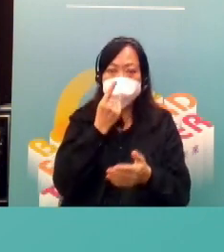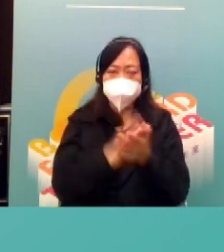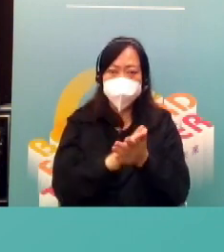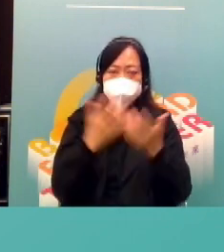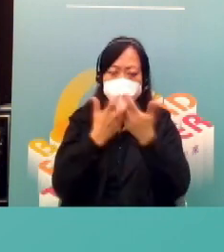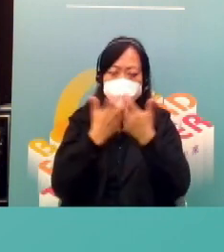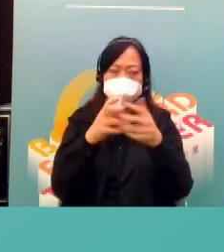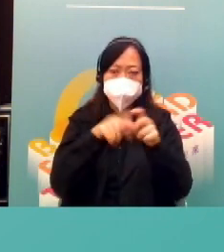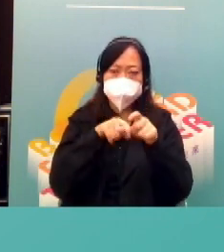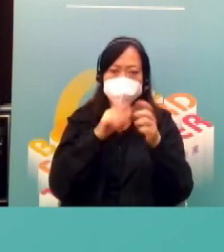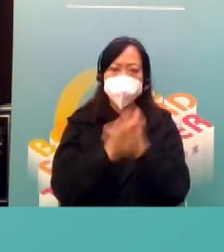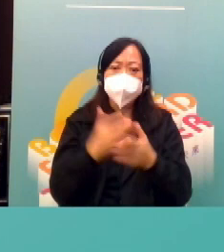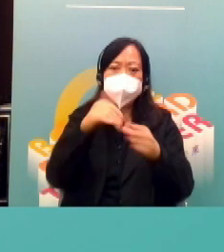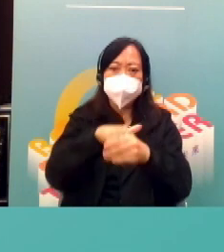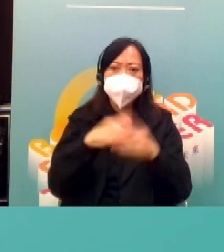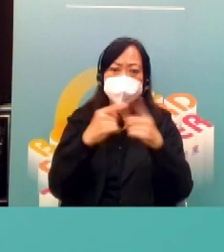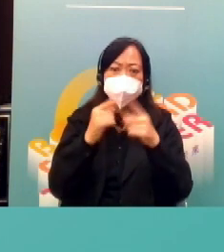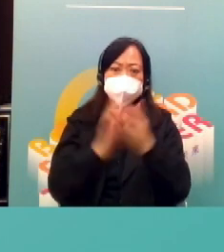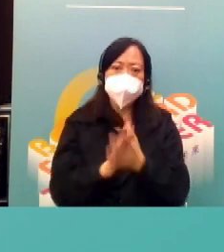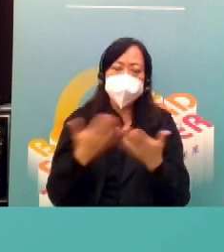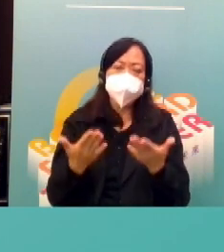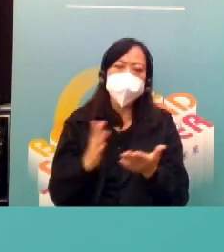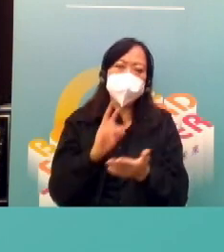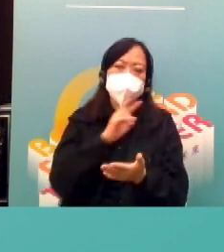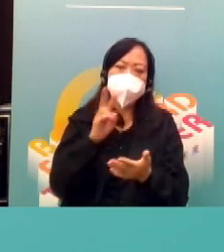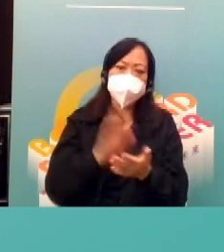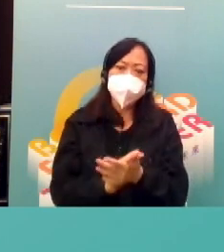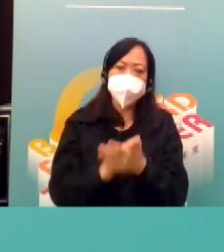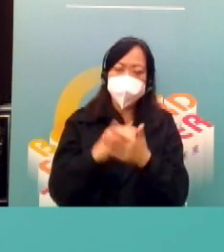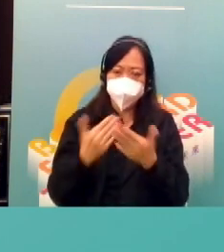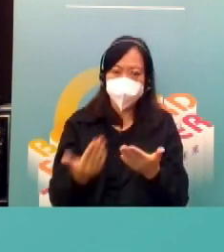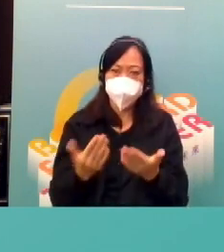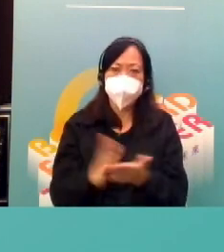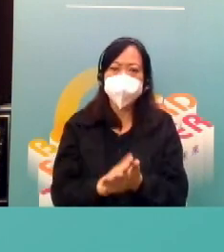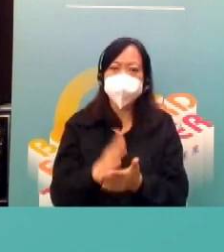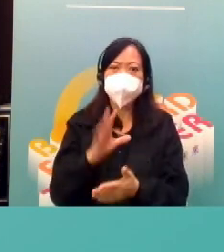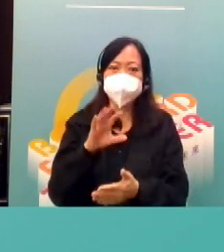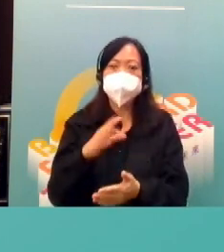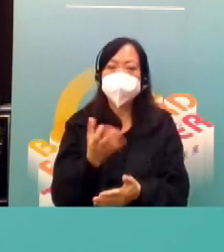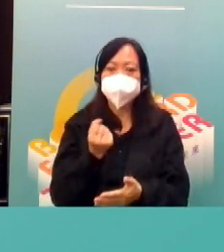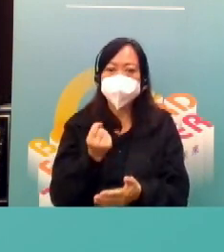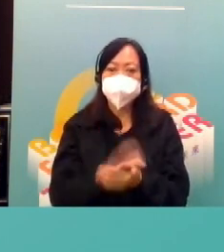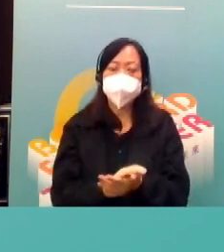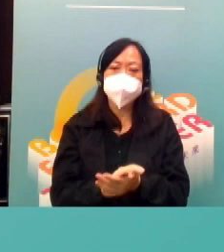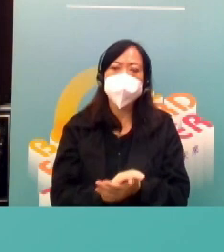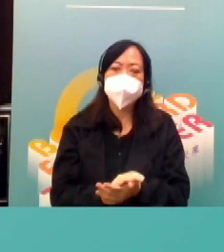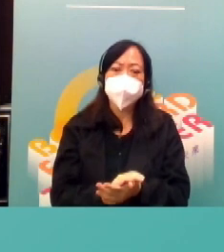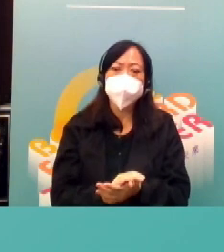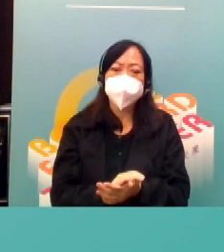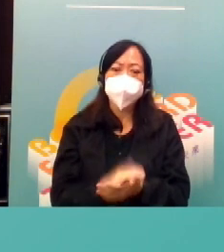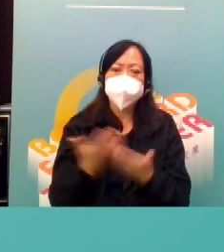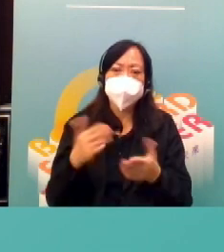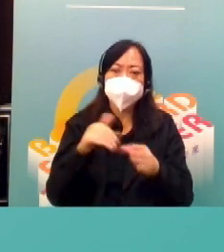And that has been acceptable to a community of investors who are very mission